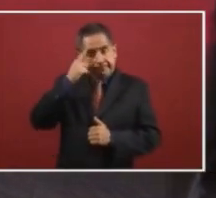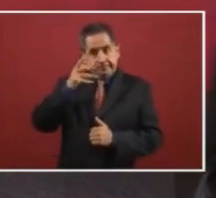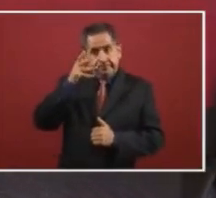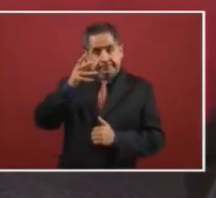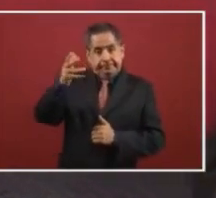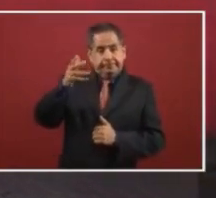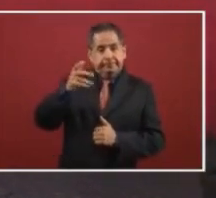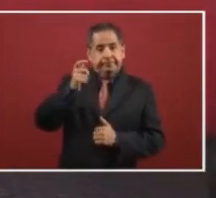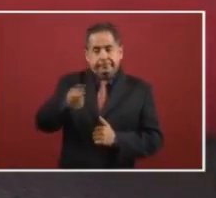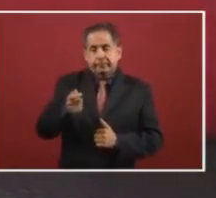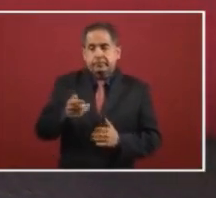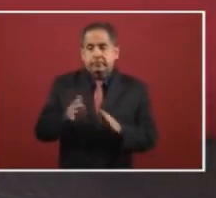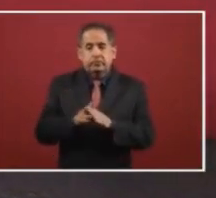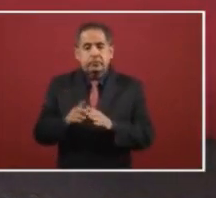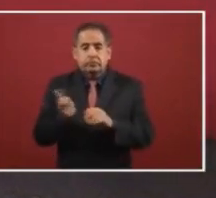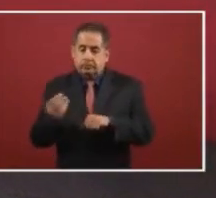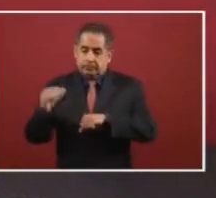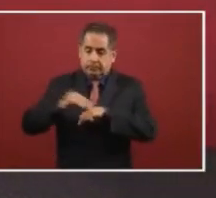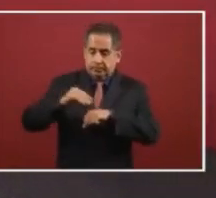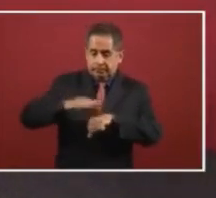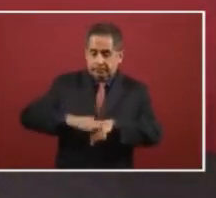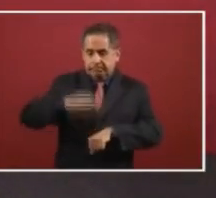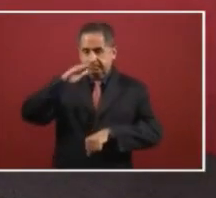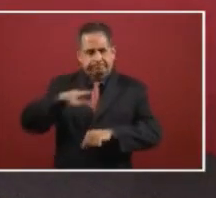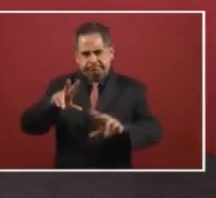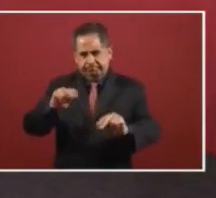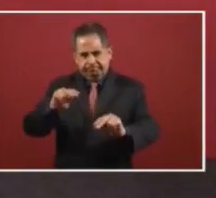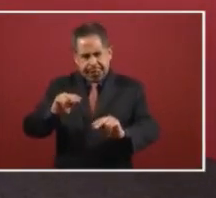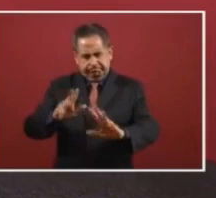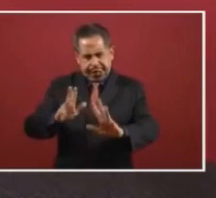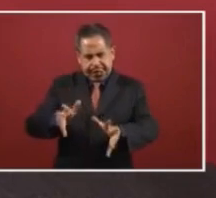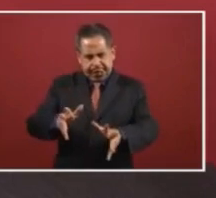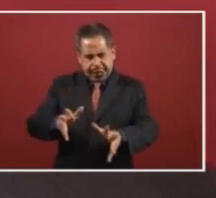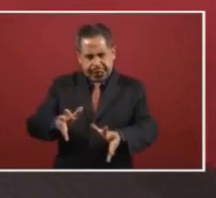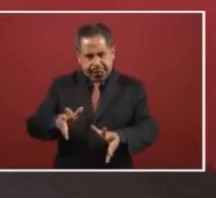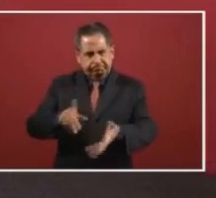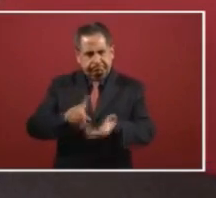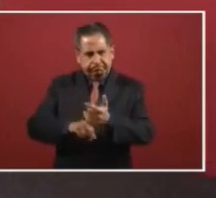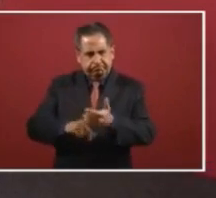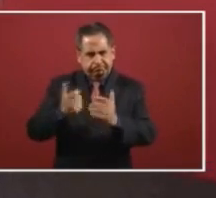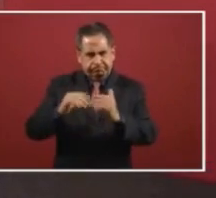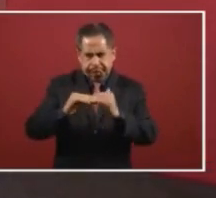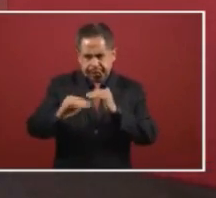because it will permit us to not increase